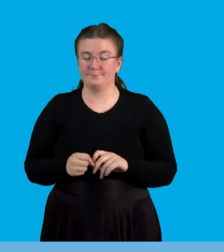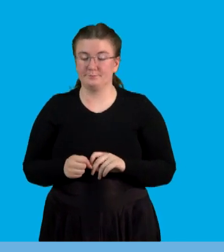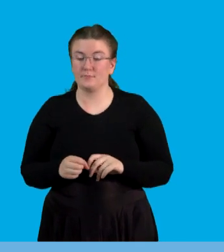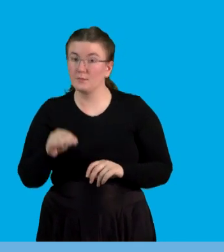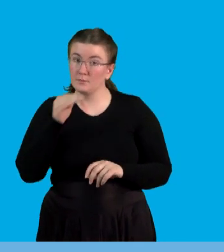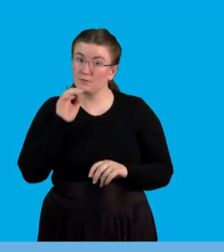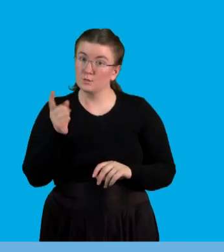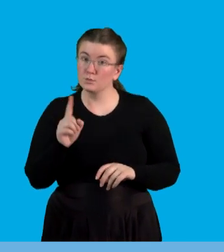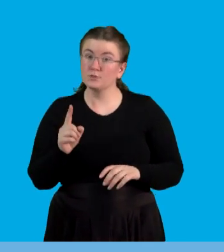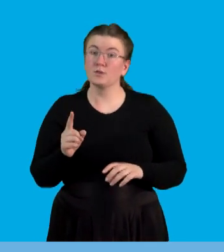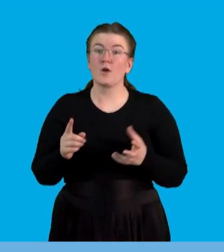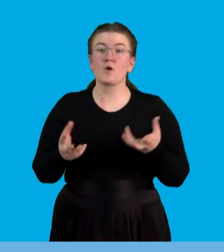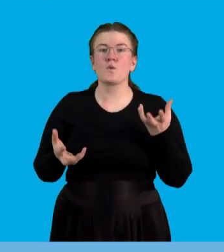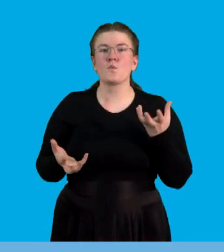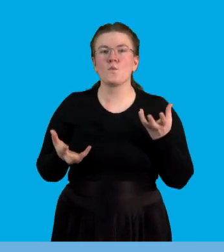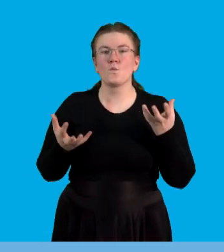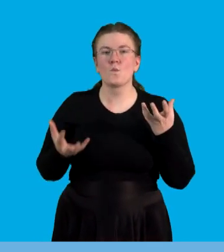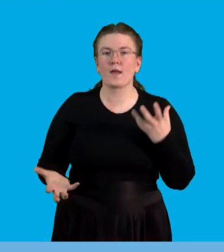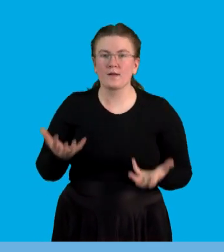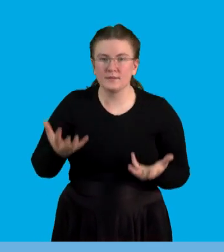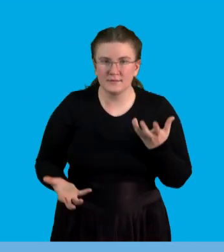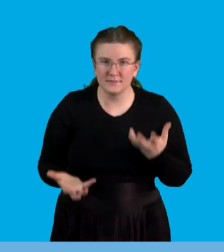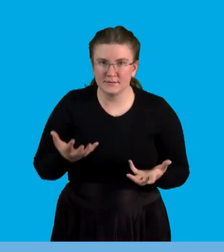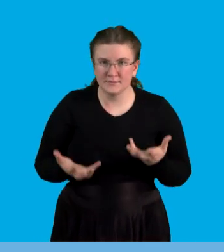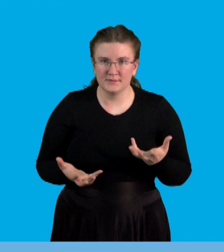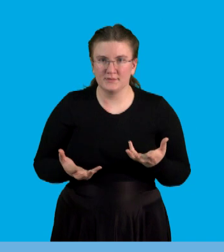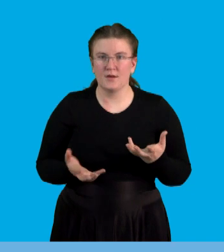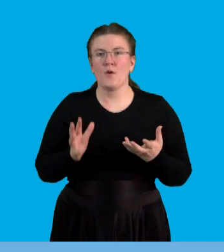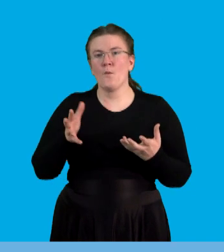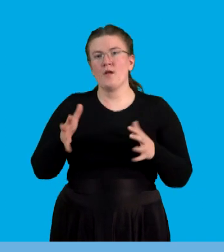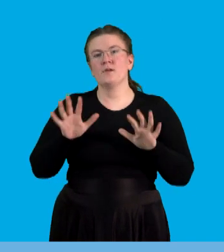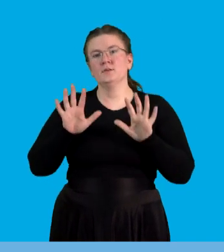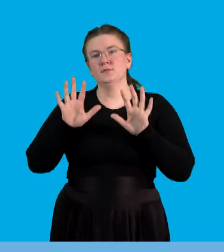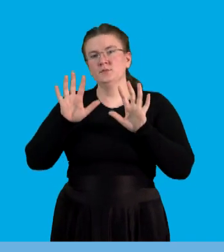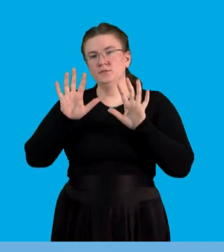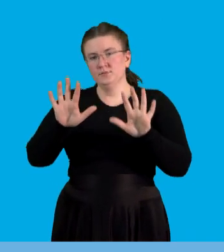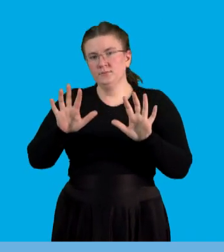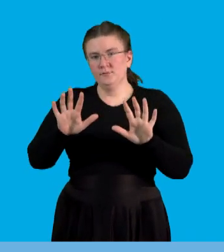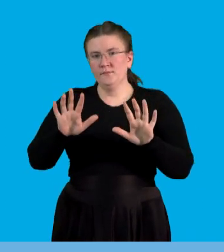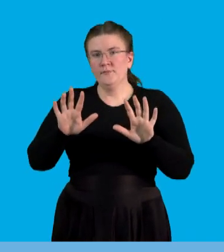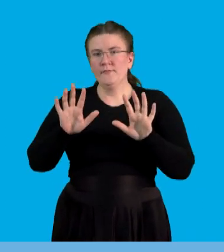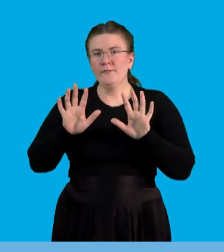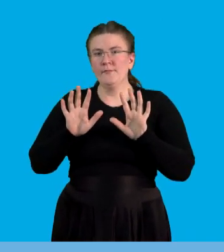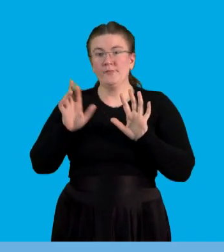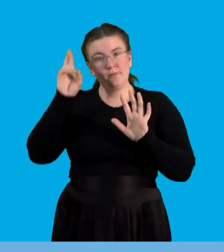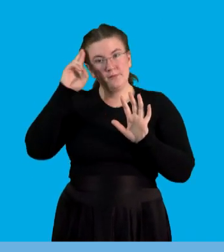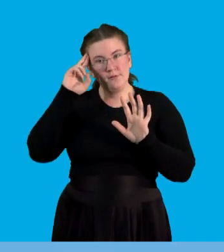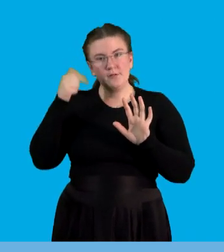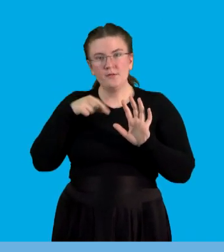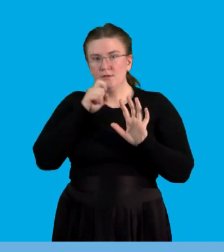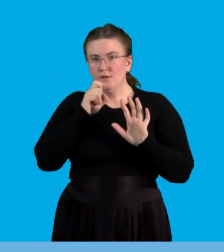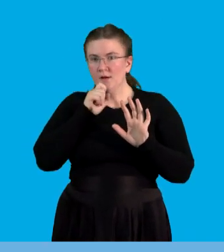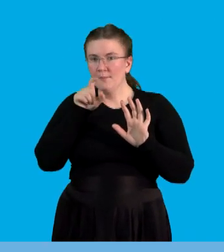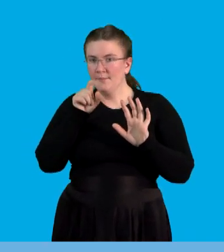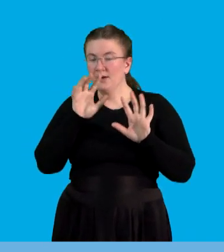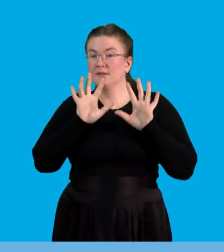which then means your weight, or the weight of this object there, will be 10 for the mass. Remember, we're